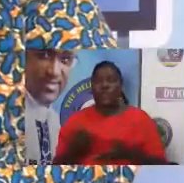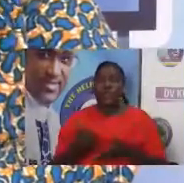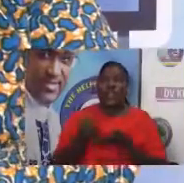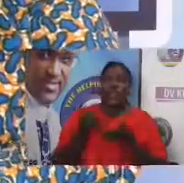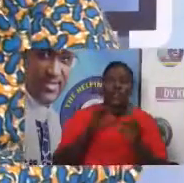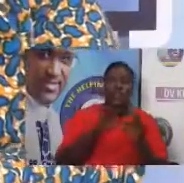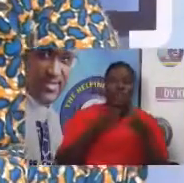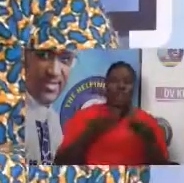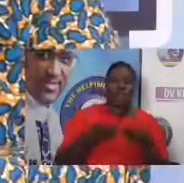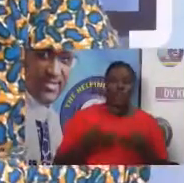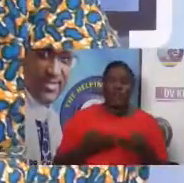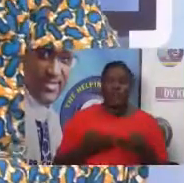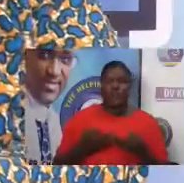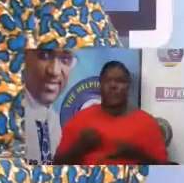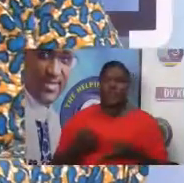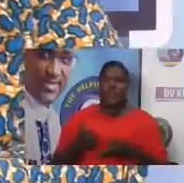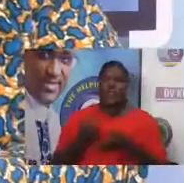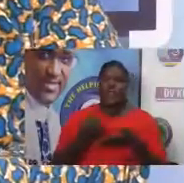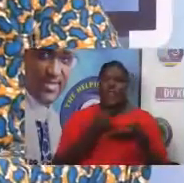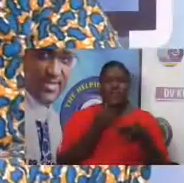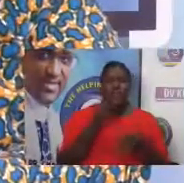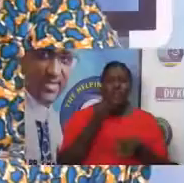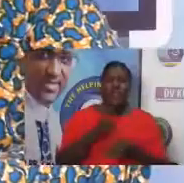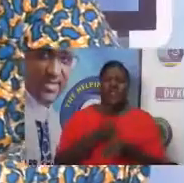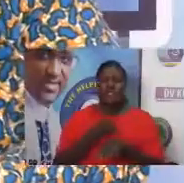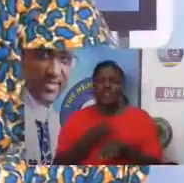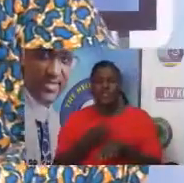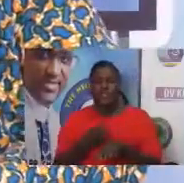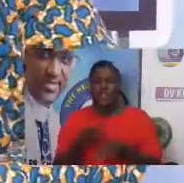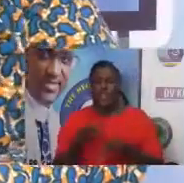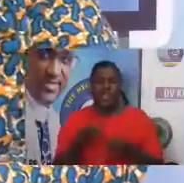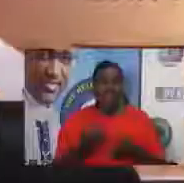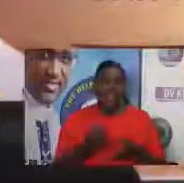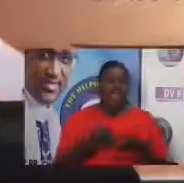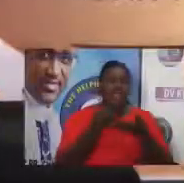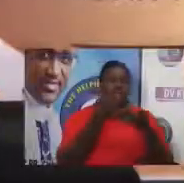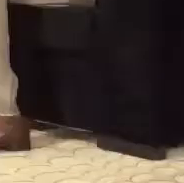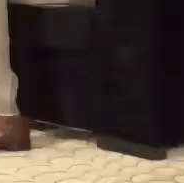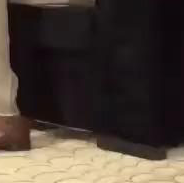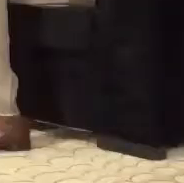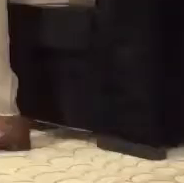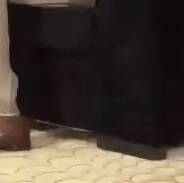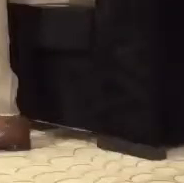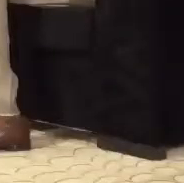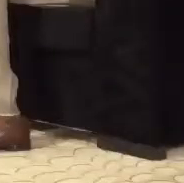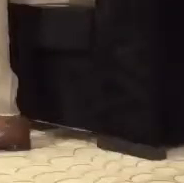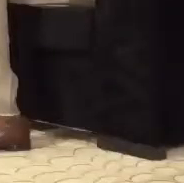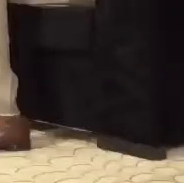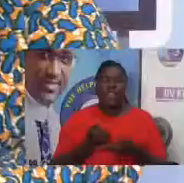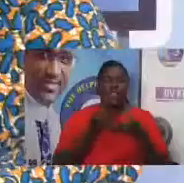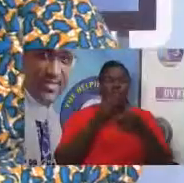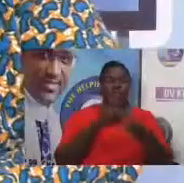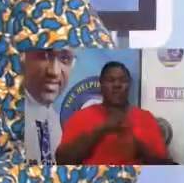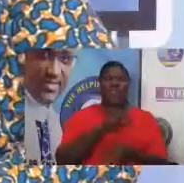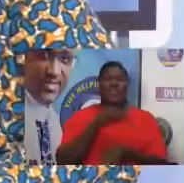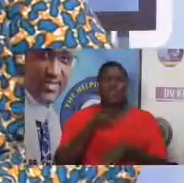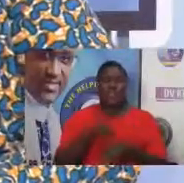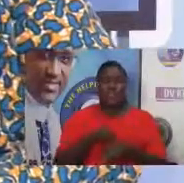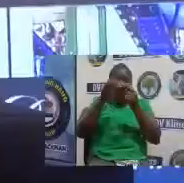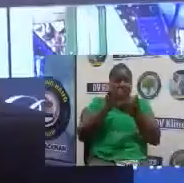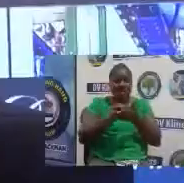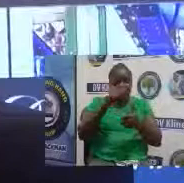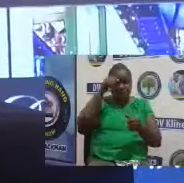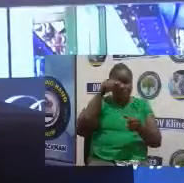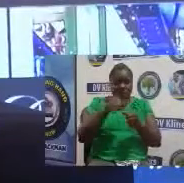things. They are helping their families. They are helping their institutions. They are helping their churches. They are helping the